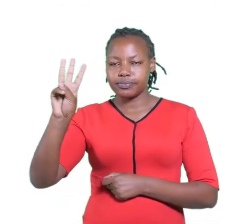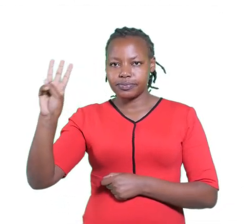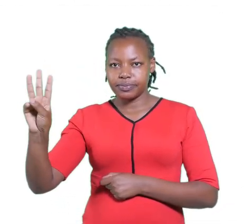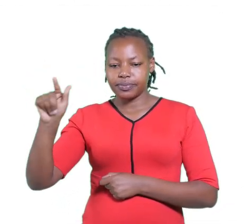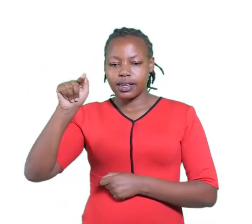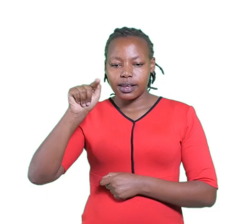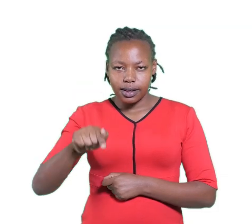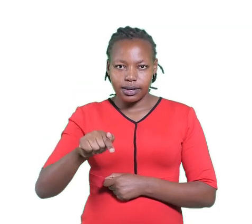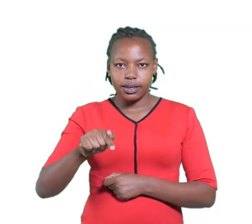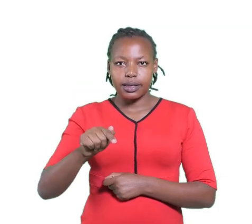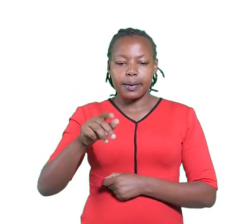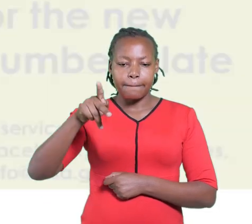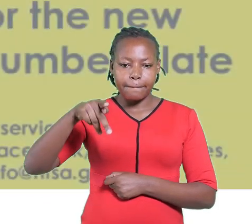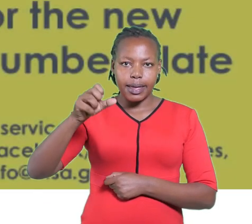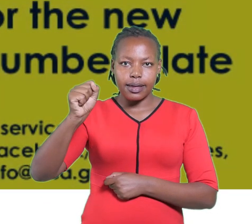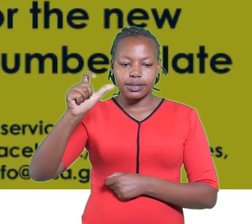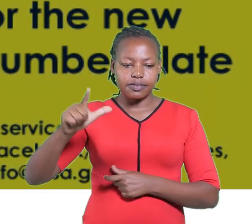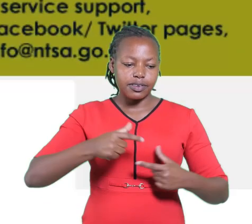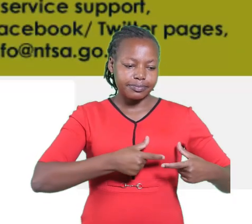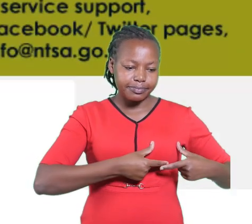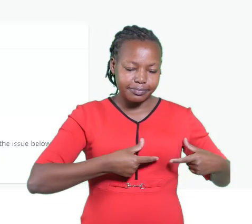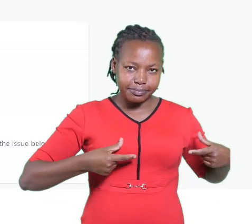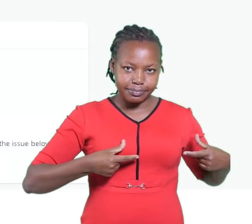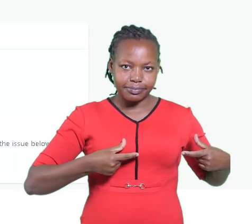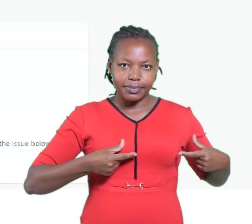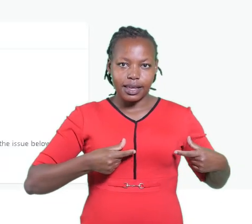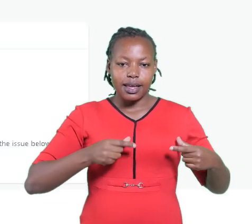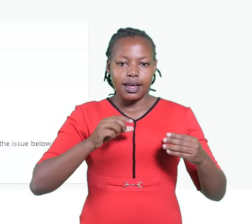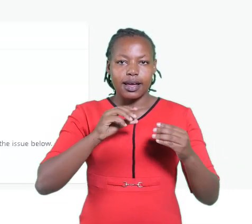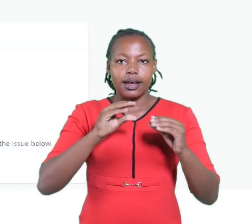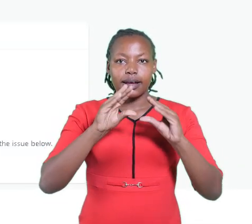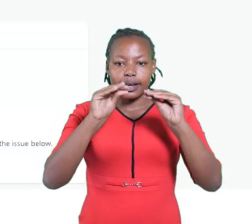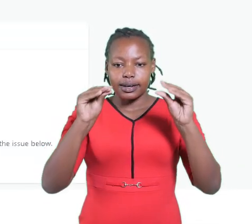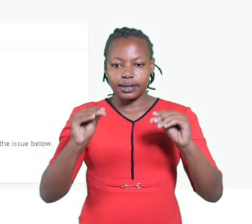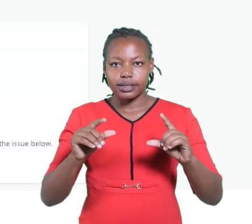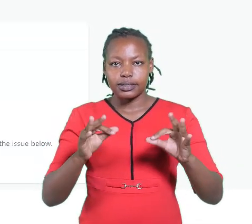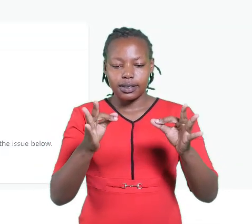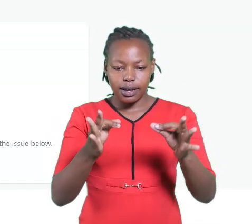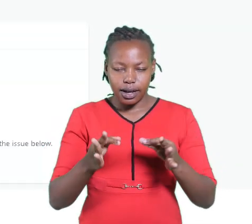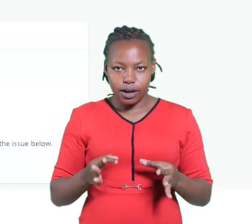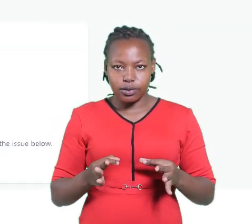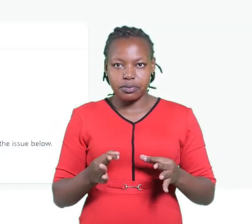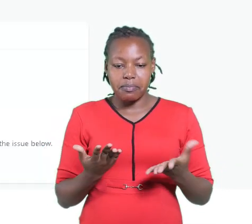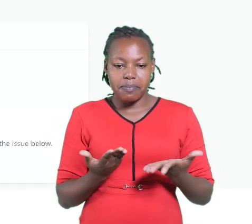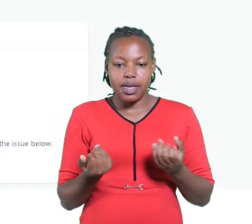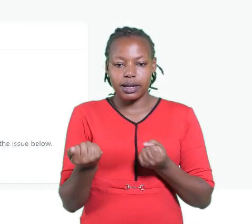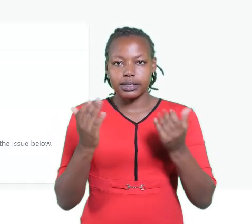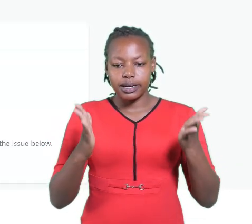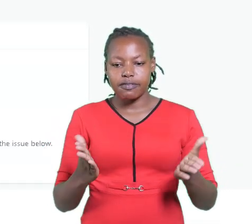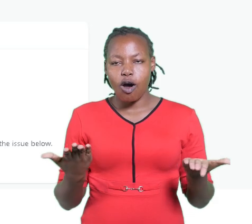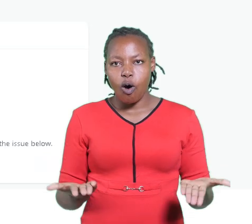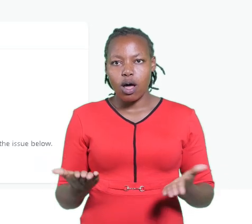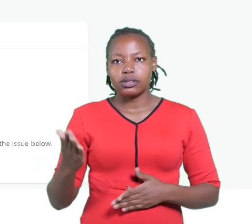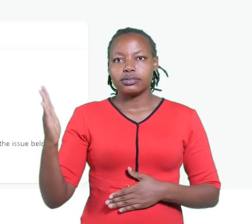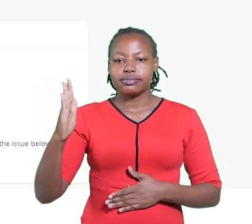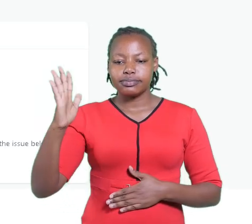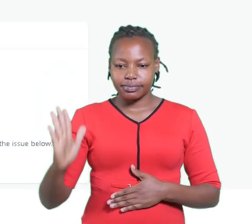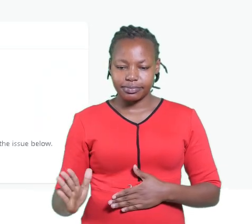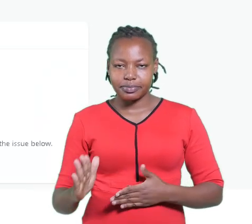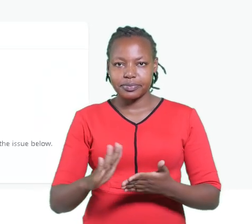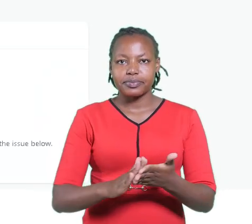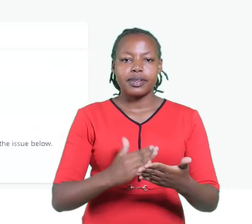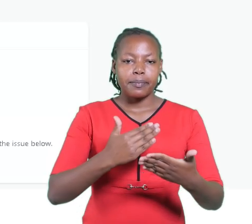on the PSV badge menu, then create an account as a driver or a conductor. Before